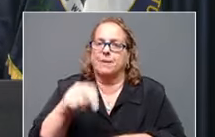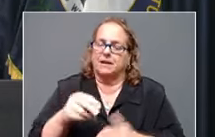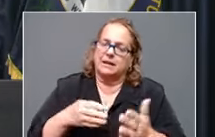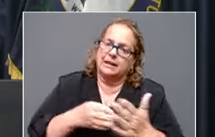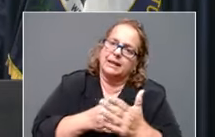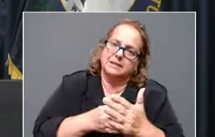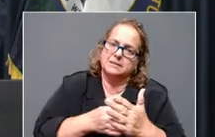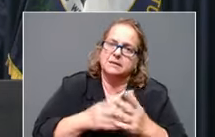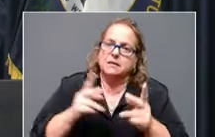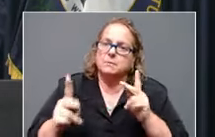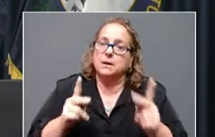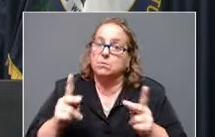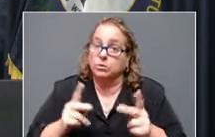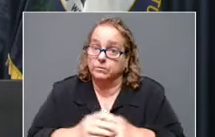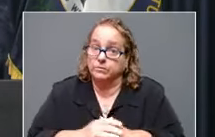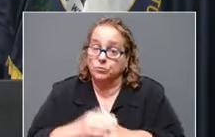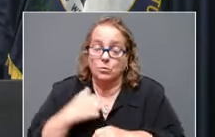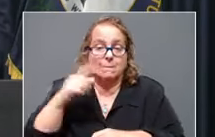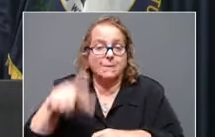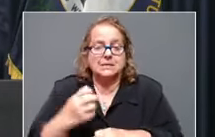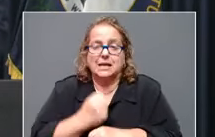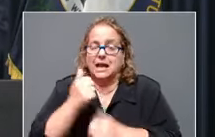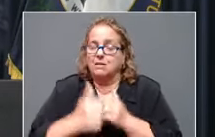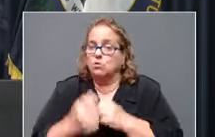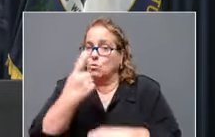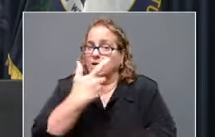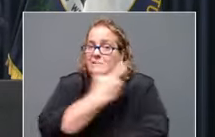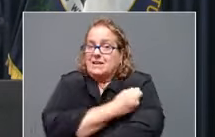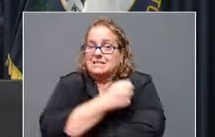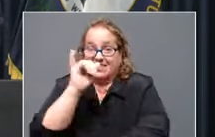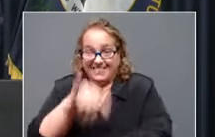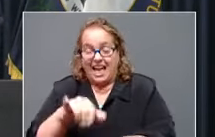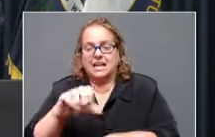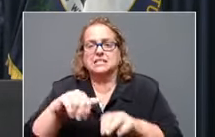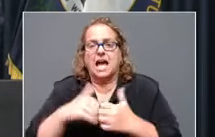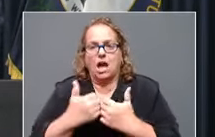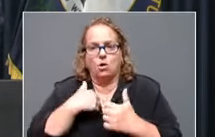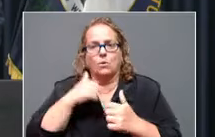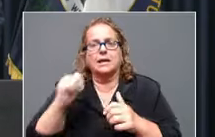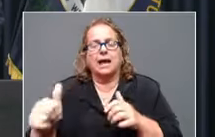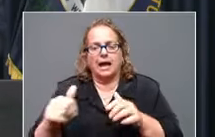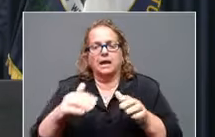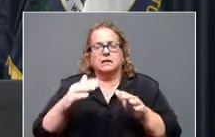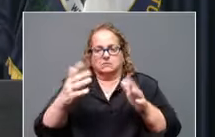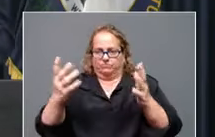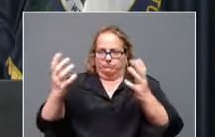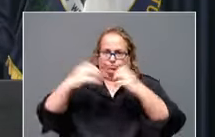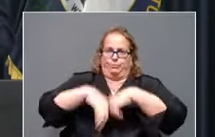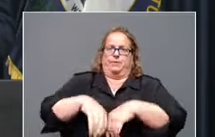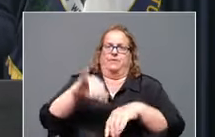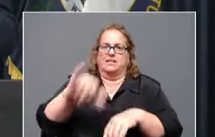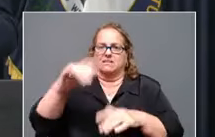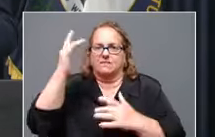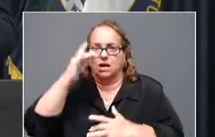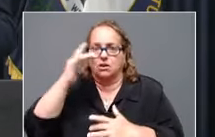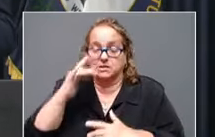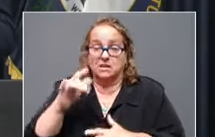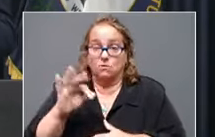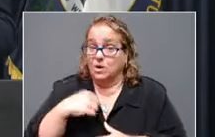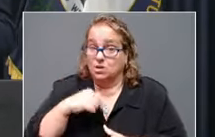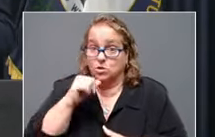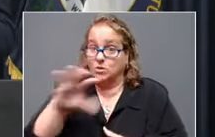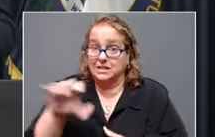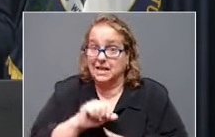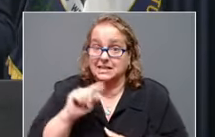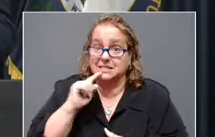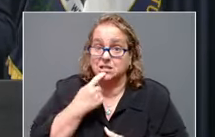hard. On the hospital data, I need to want to emphasize 2 things. One, if you